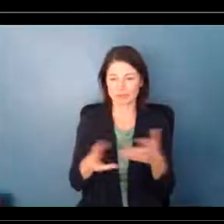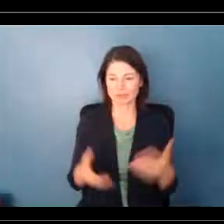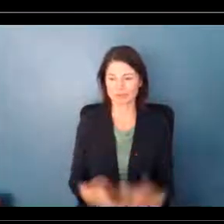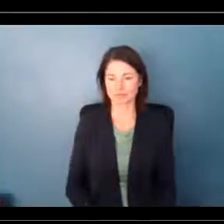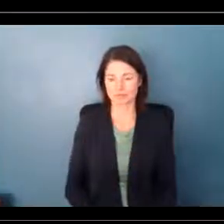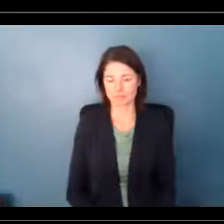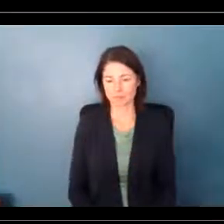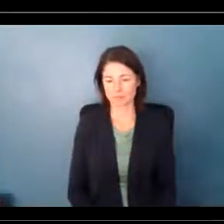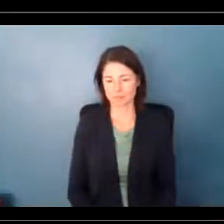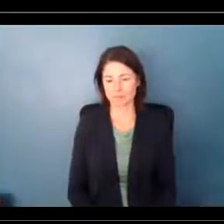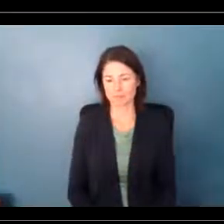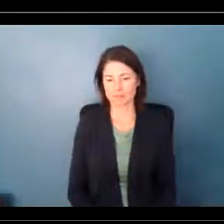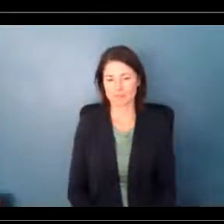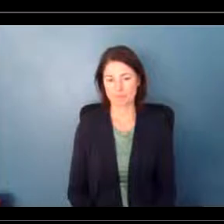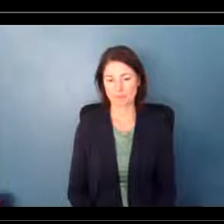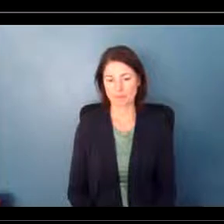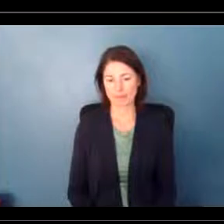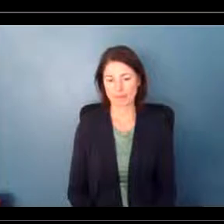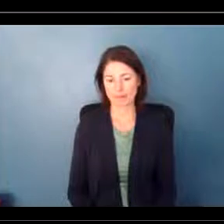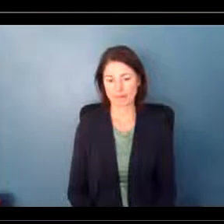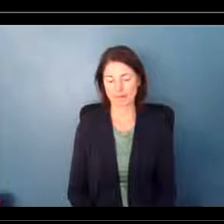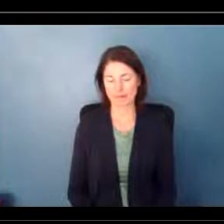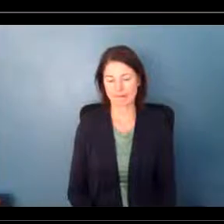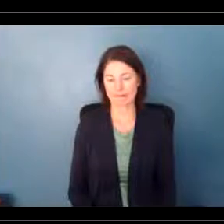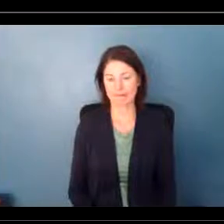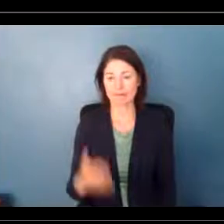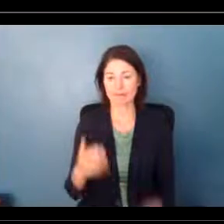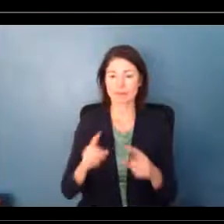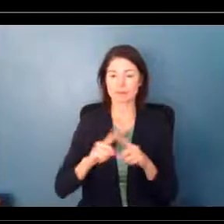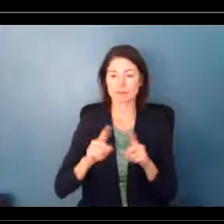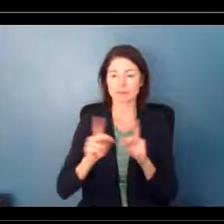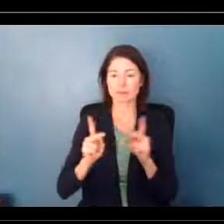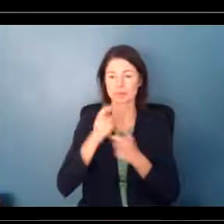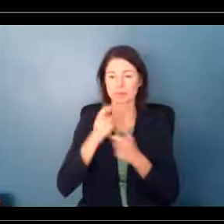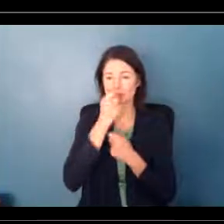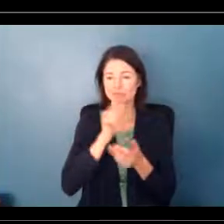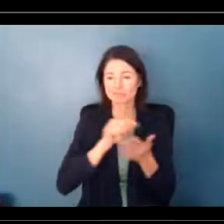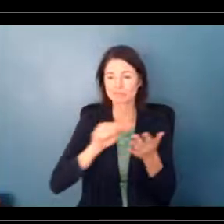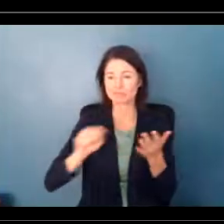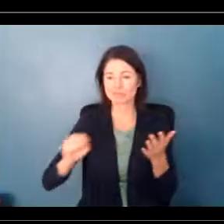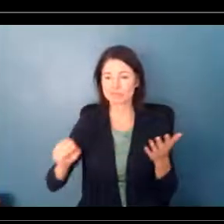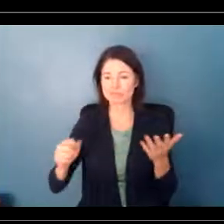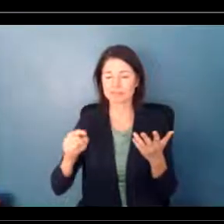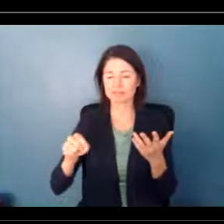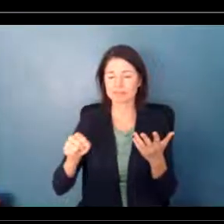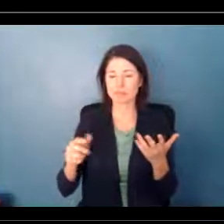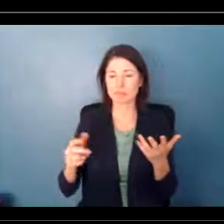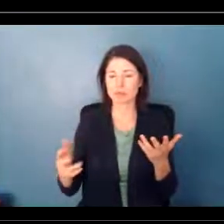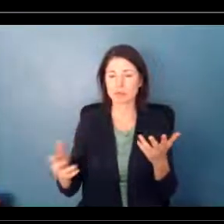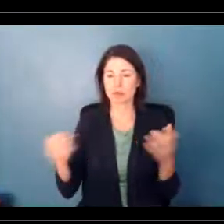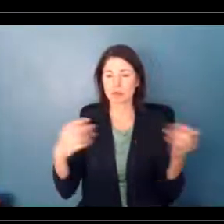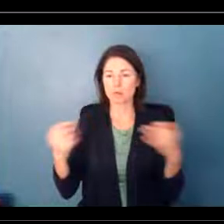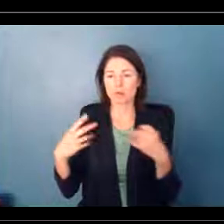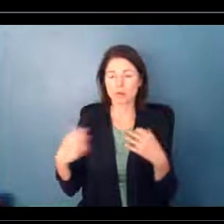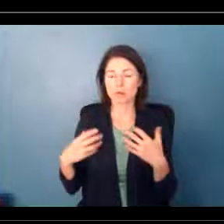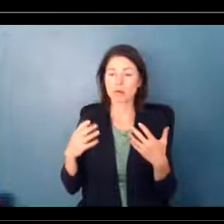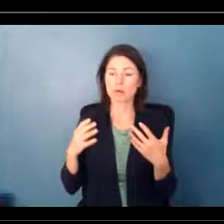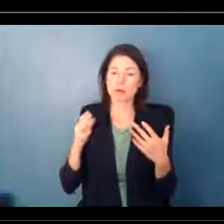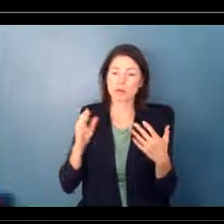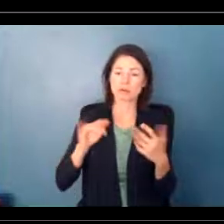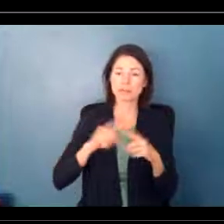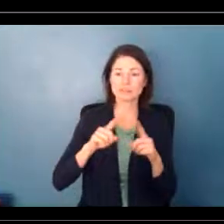various stakeholders, that might have some ideas in terms of, other aspects that we can look